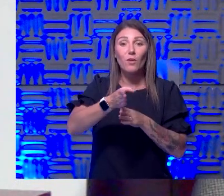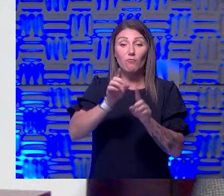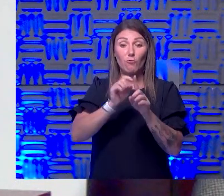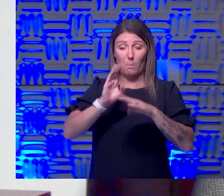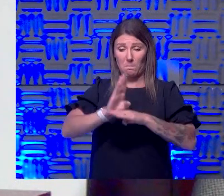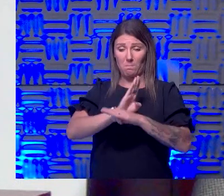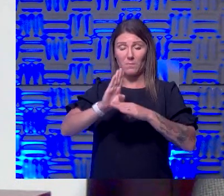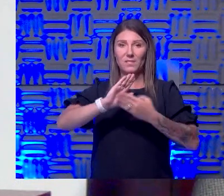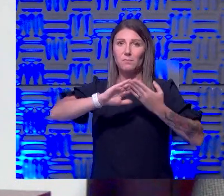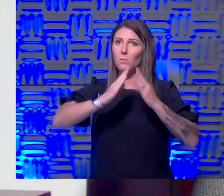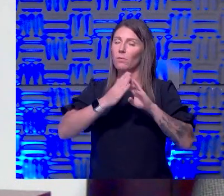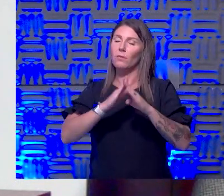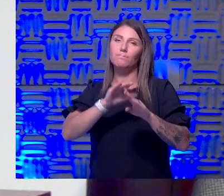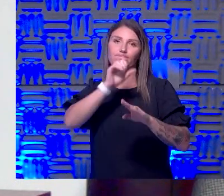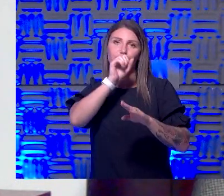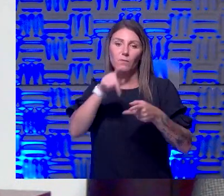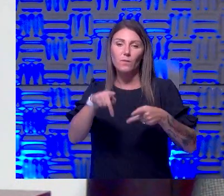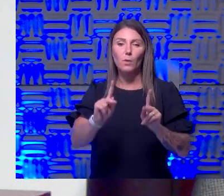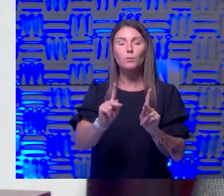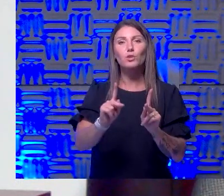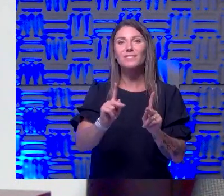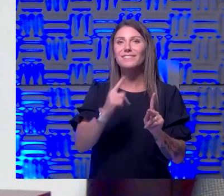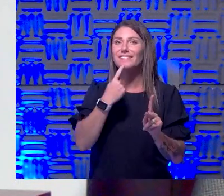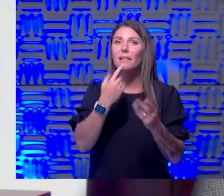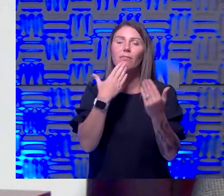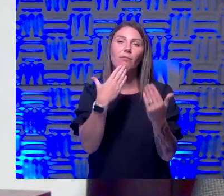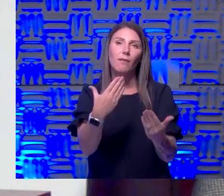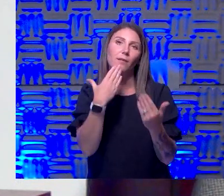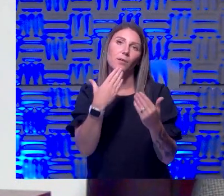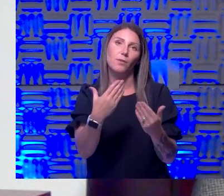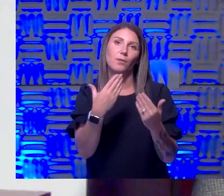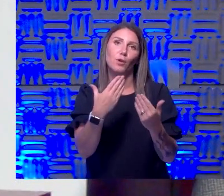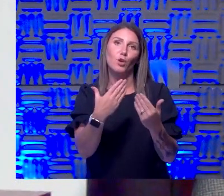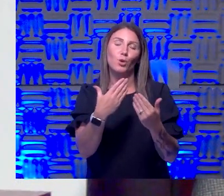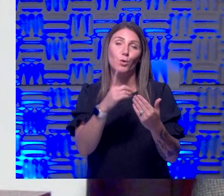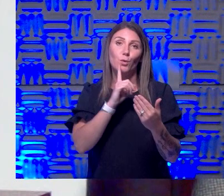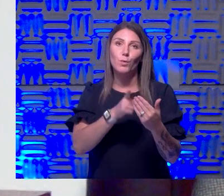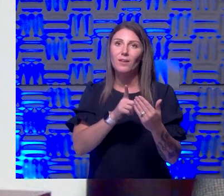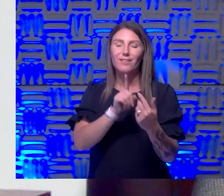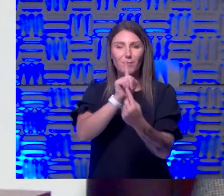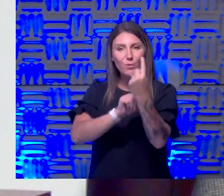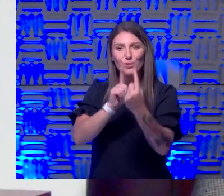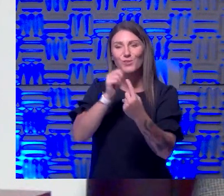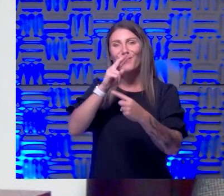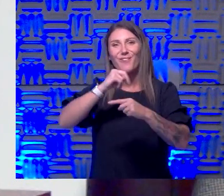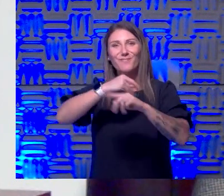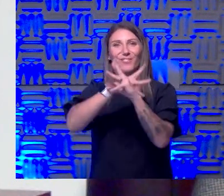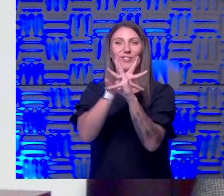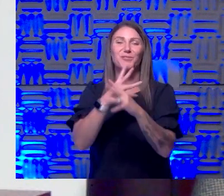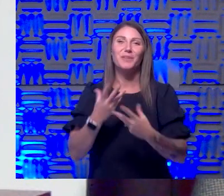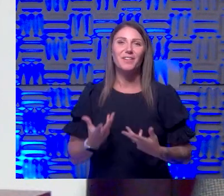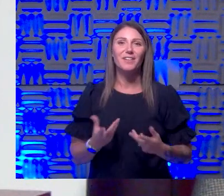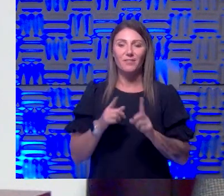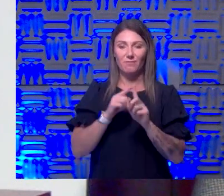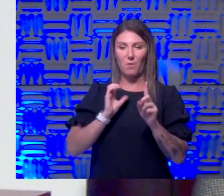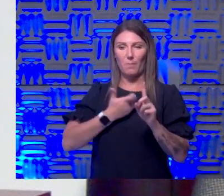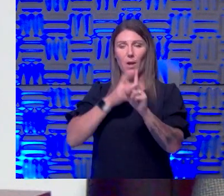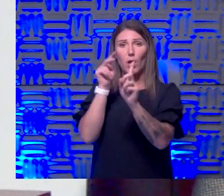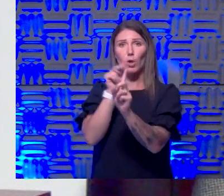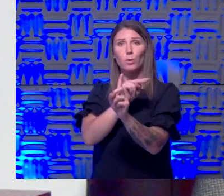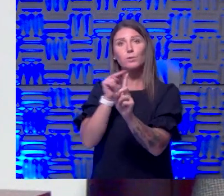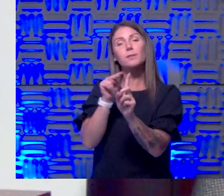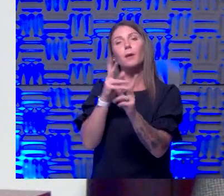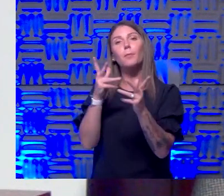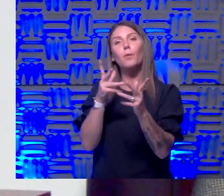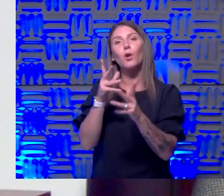I love this opportunity to say thank you in person or at least virtually. From our standpoint, what